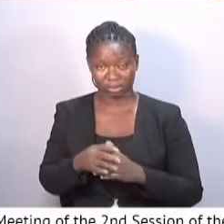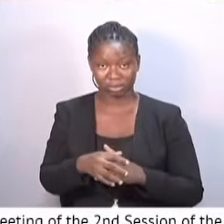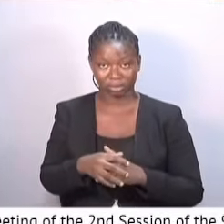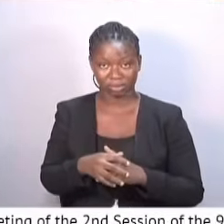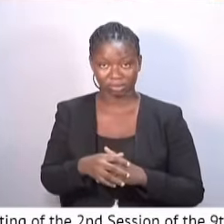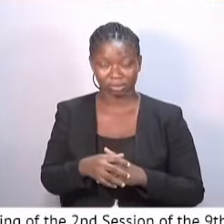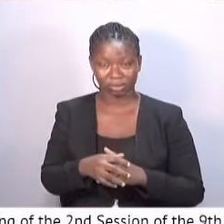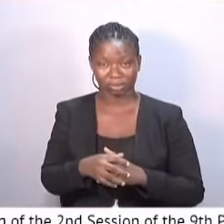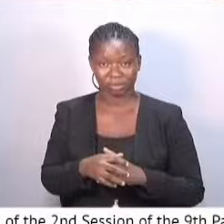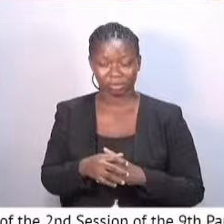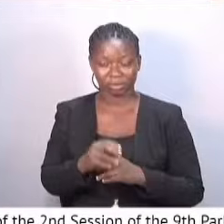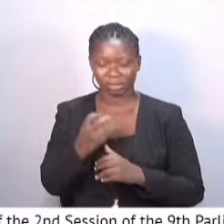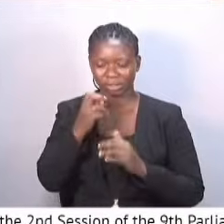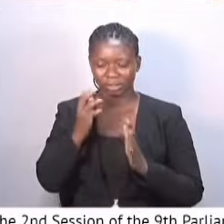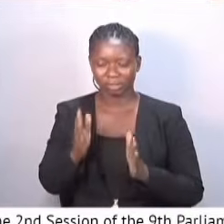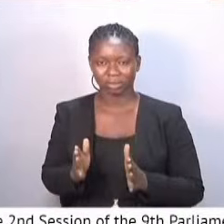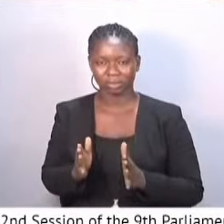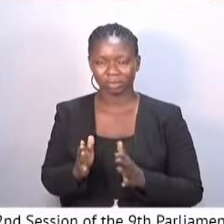So